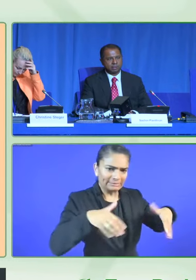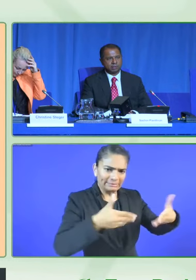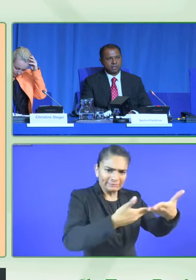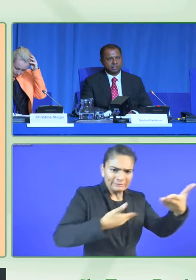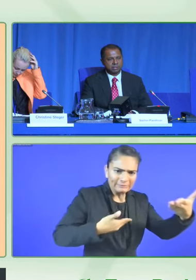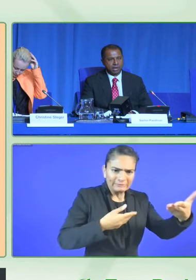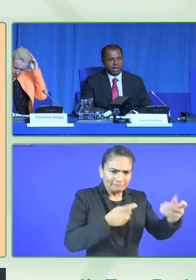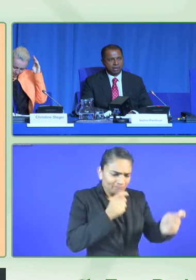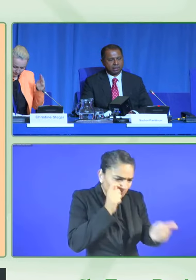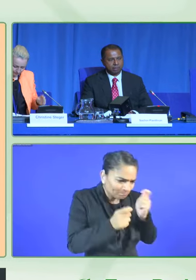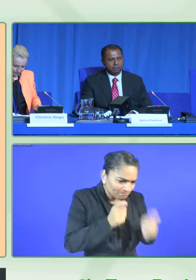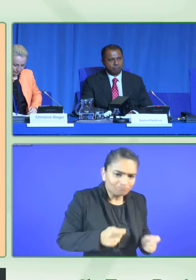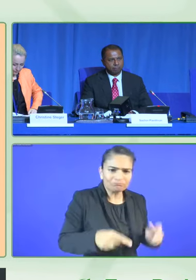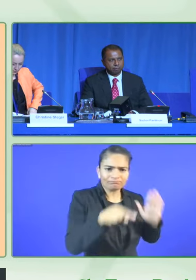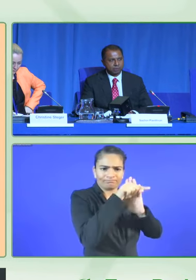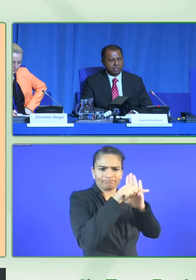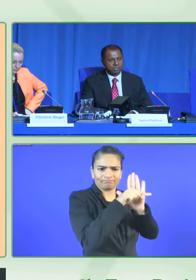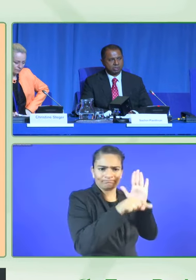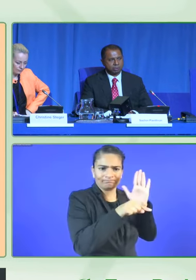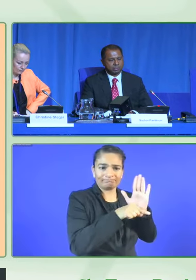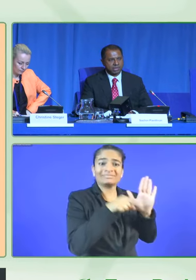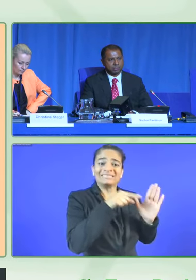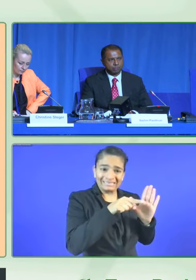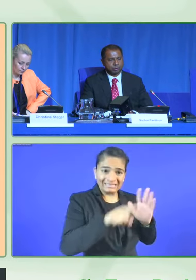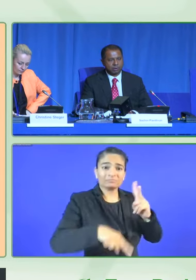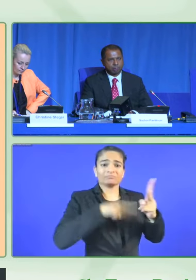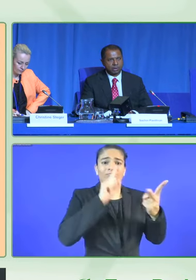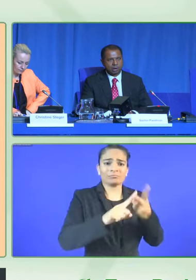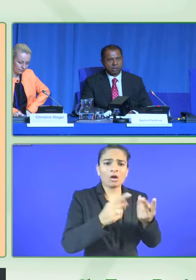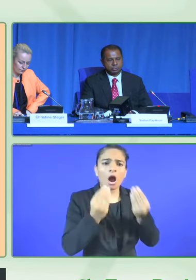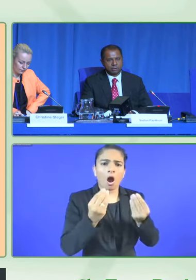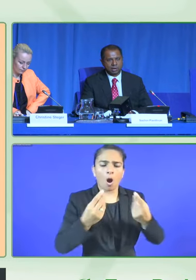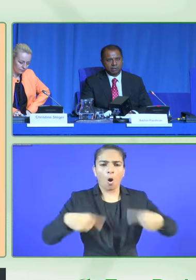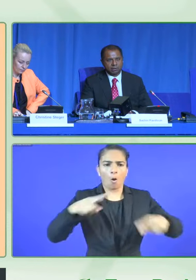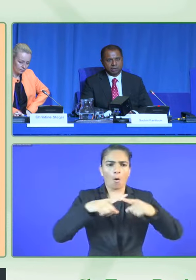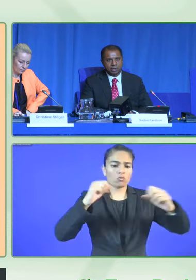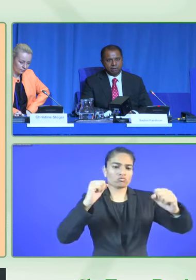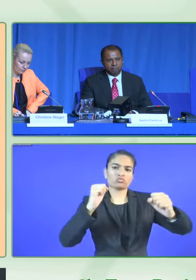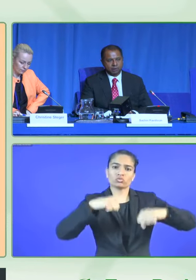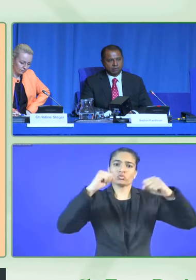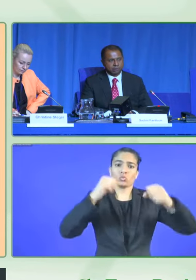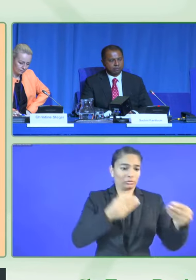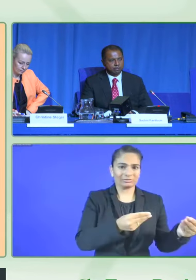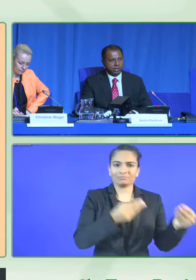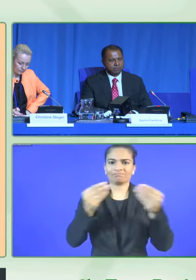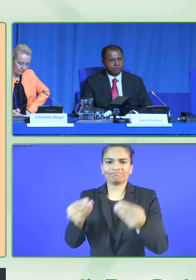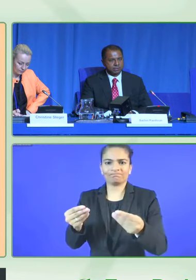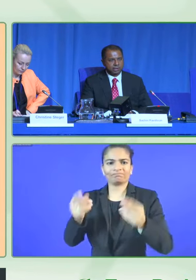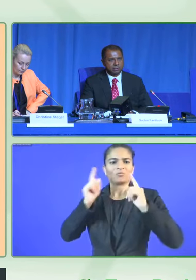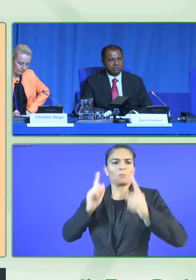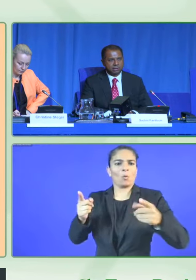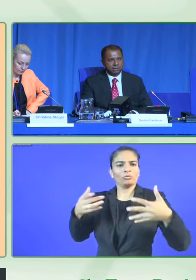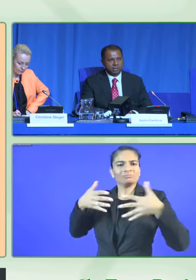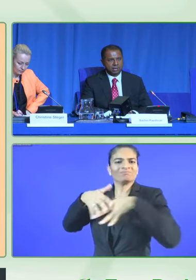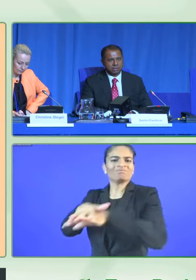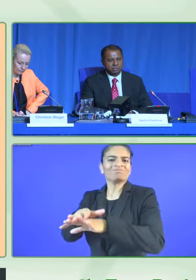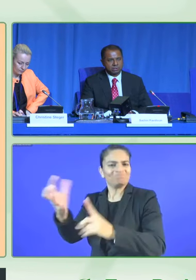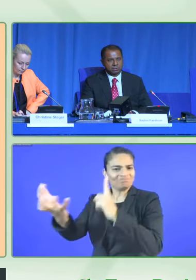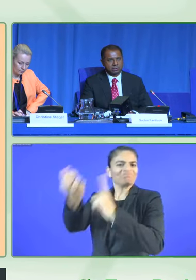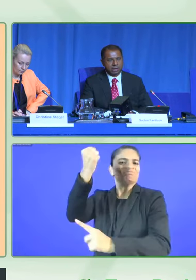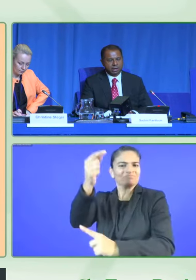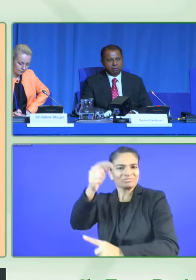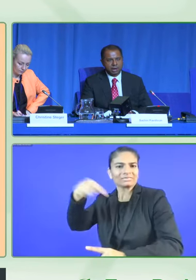as a federal agency and other, not just the U.S. Access Board, but also the other federal departments and agency,